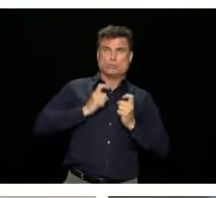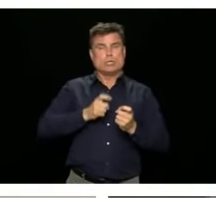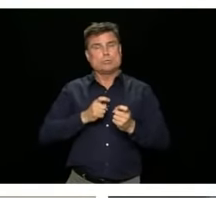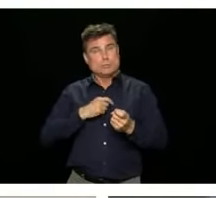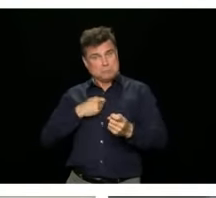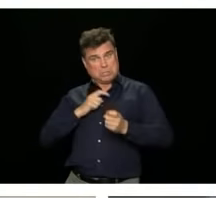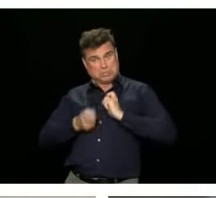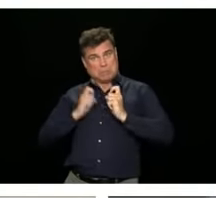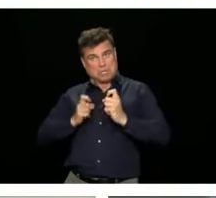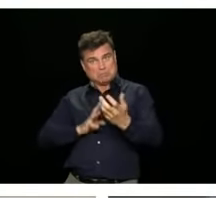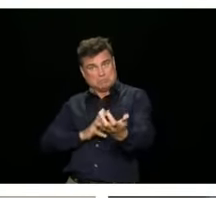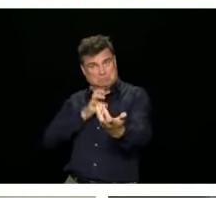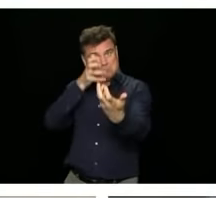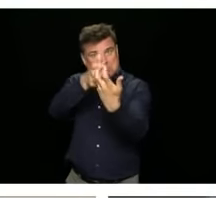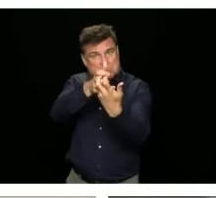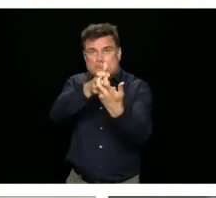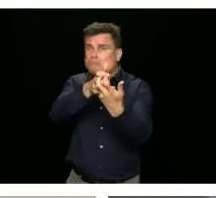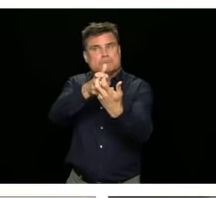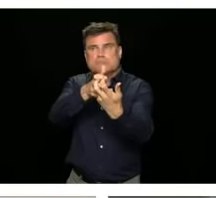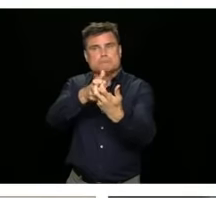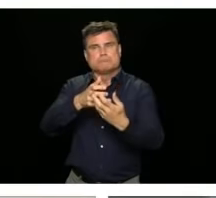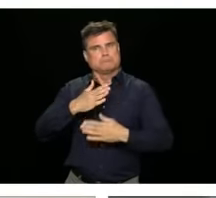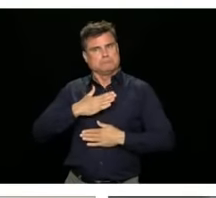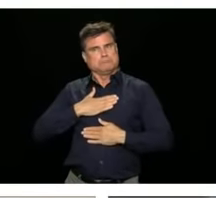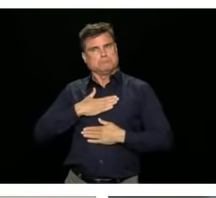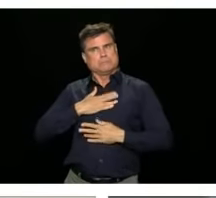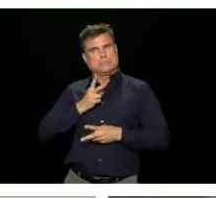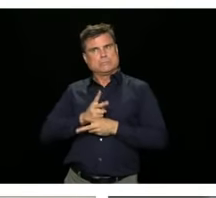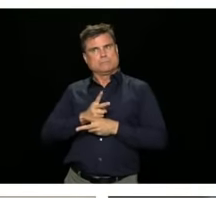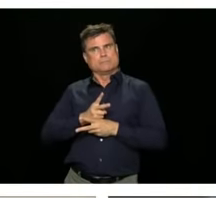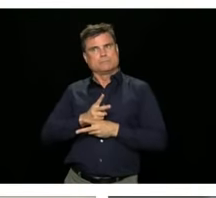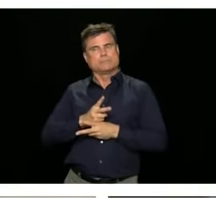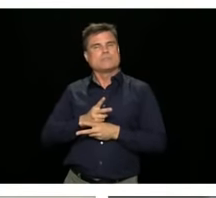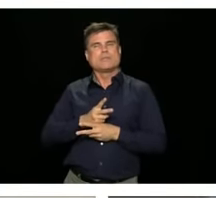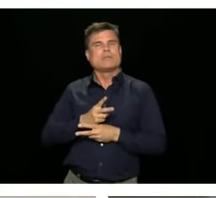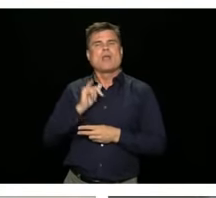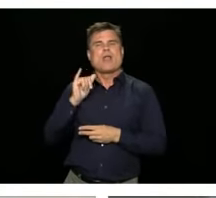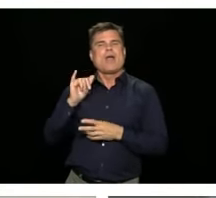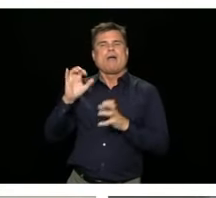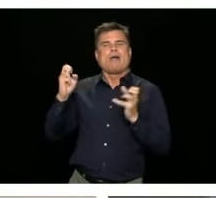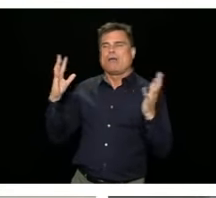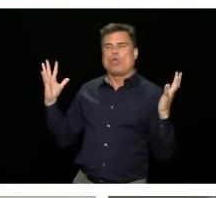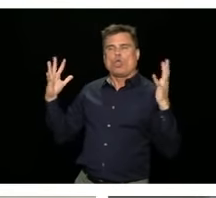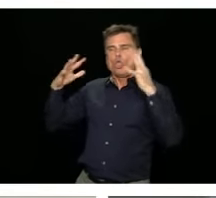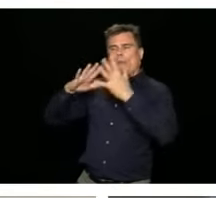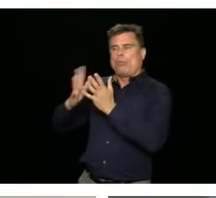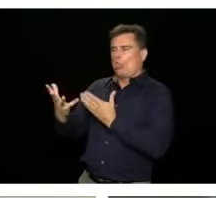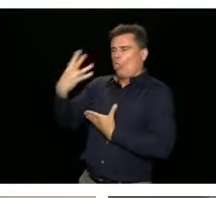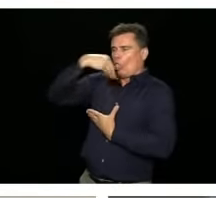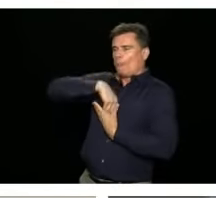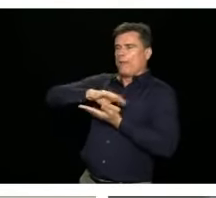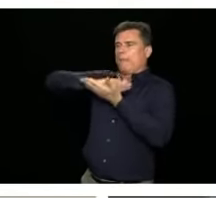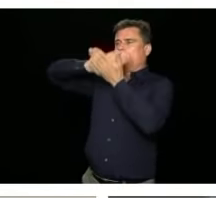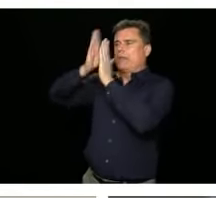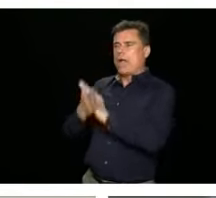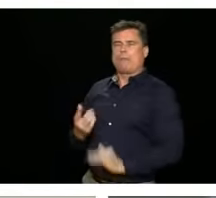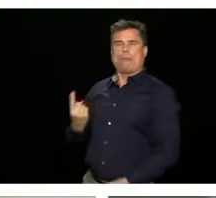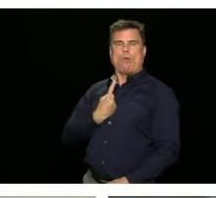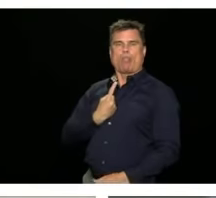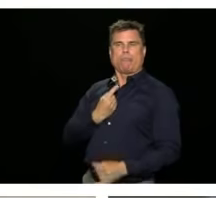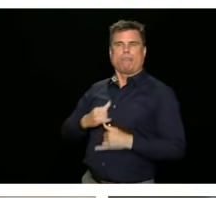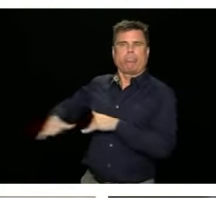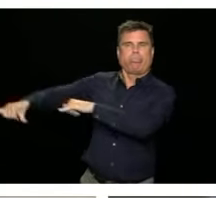in Human Rights Commission, this question's for you. Sangeeta asks, there is now